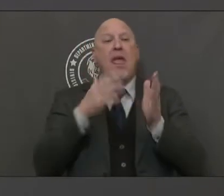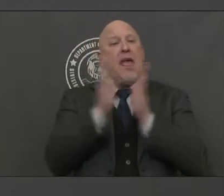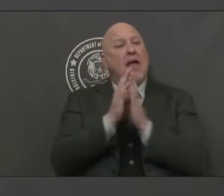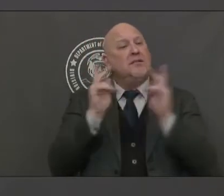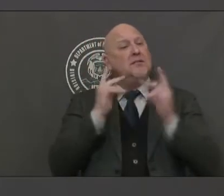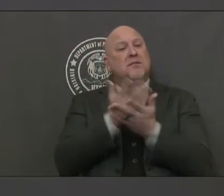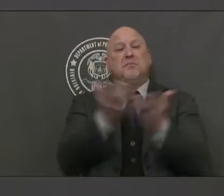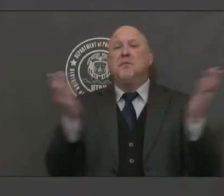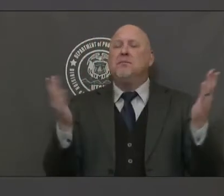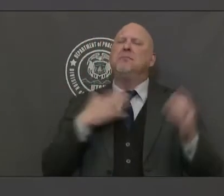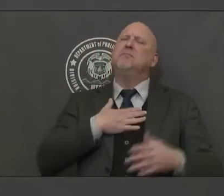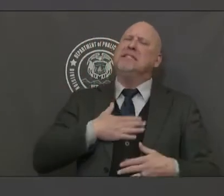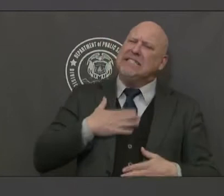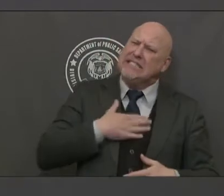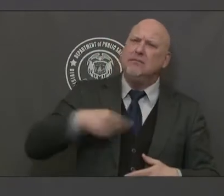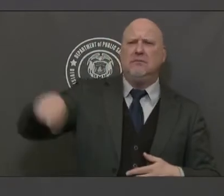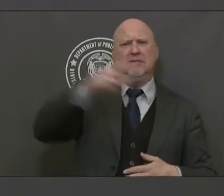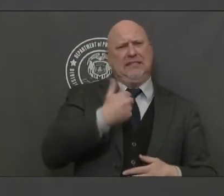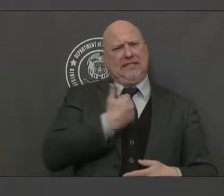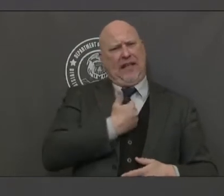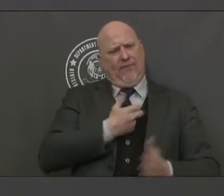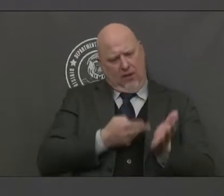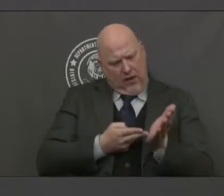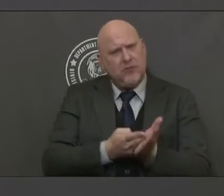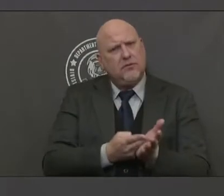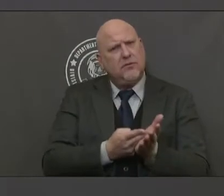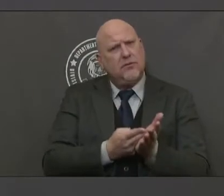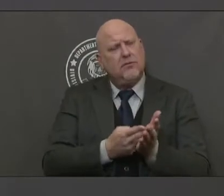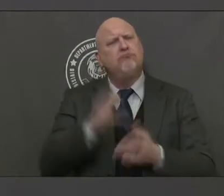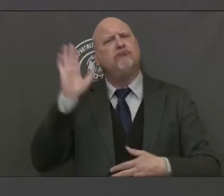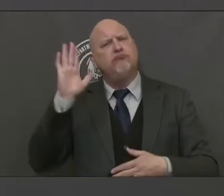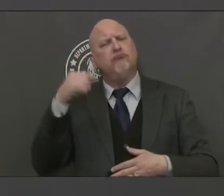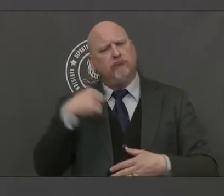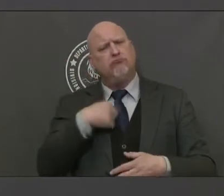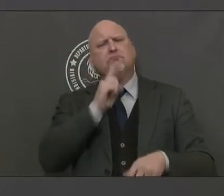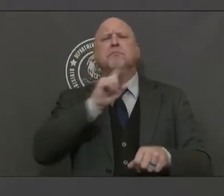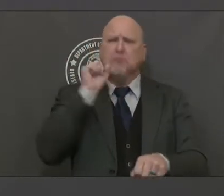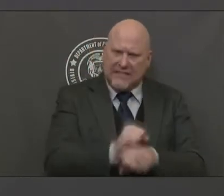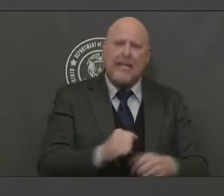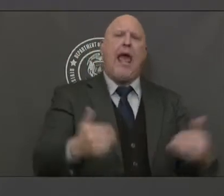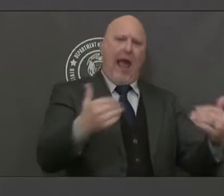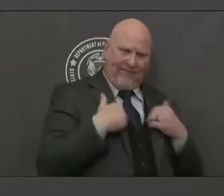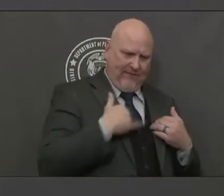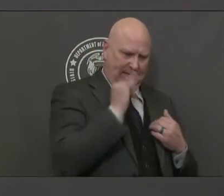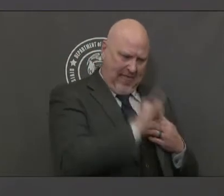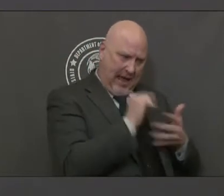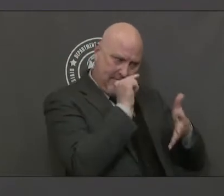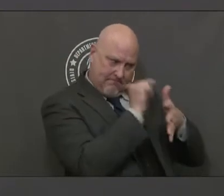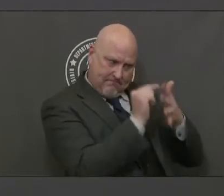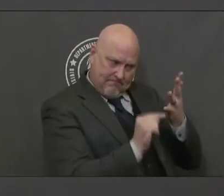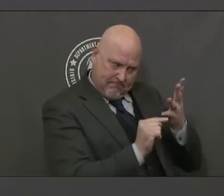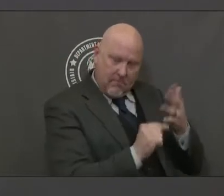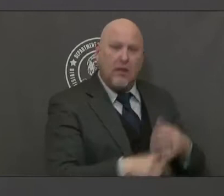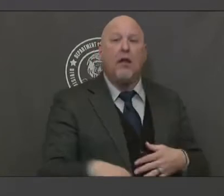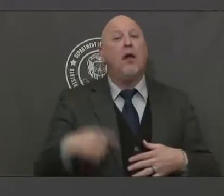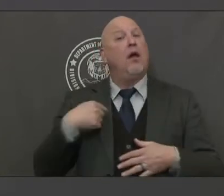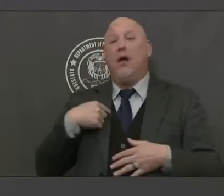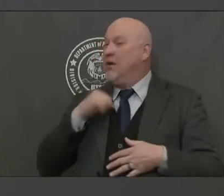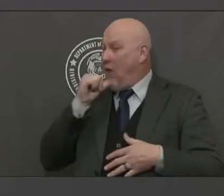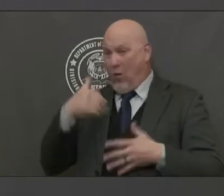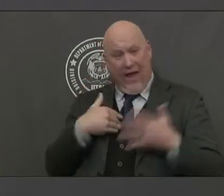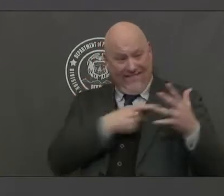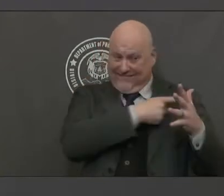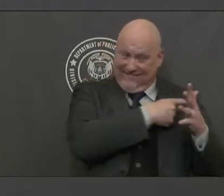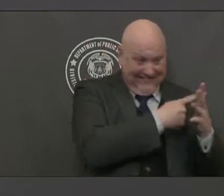going to require a doctor's note to do this. But I'm pleading with you, please, please, please do not jump ahead in line. We